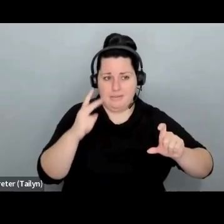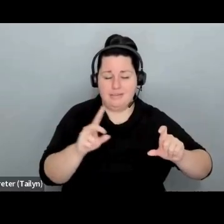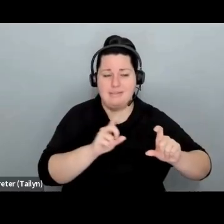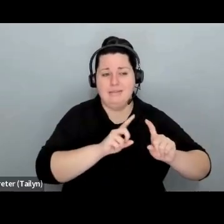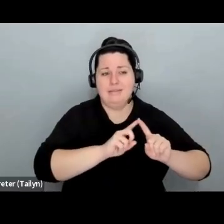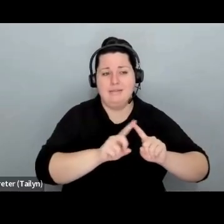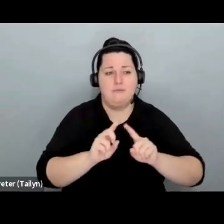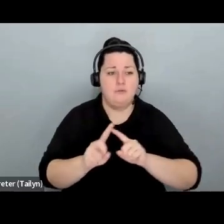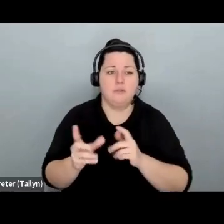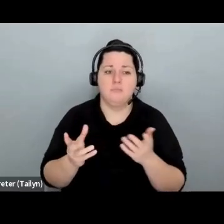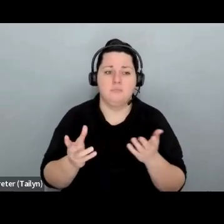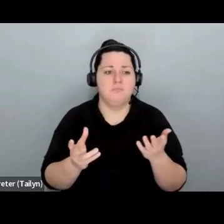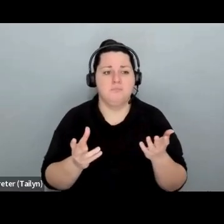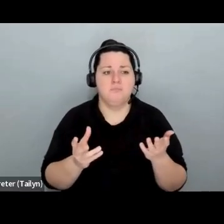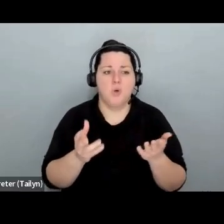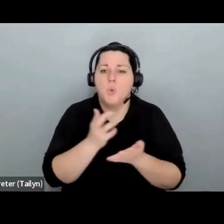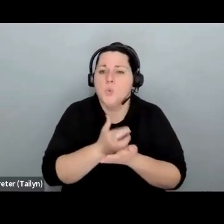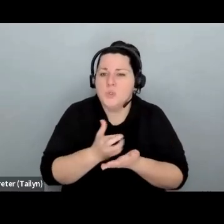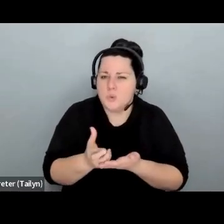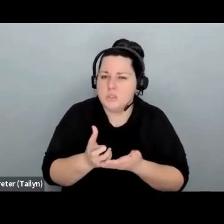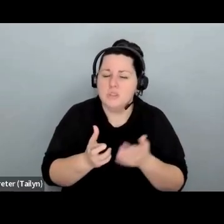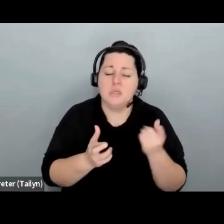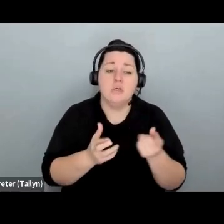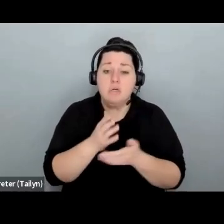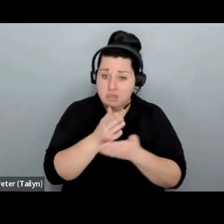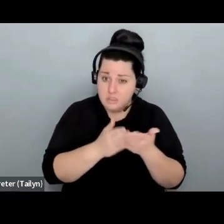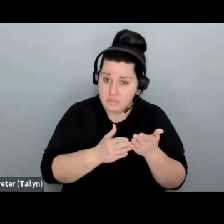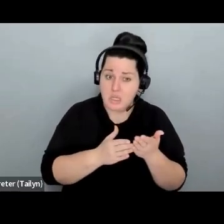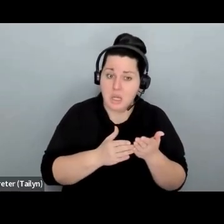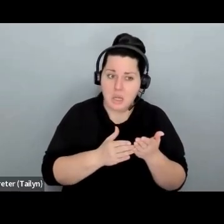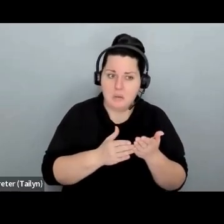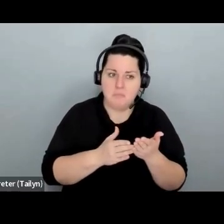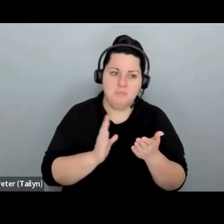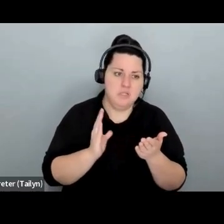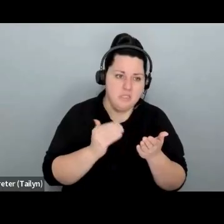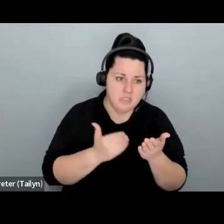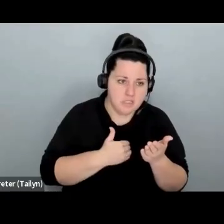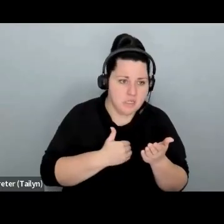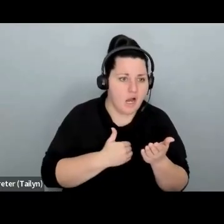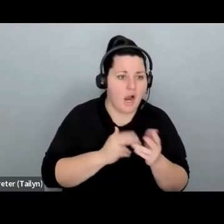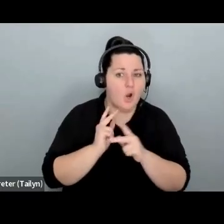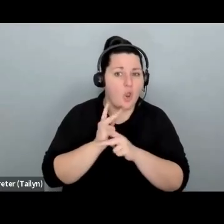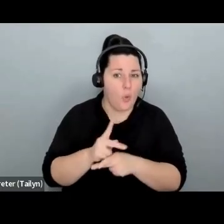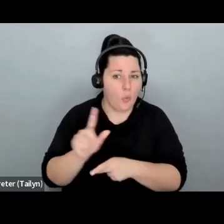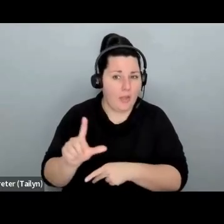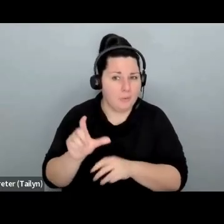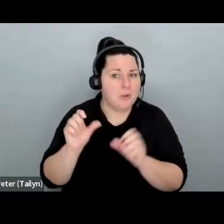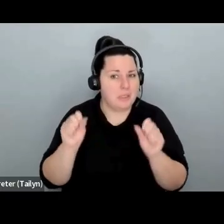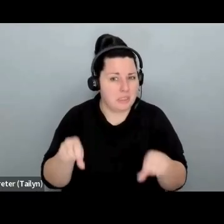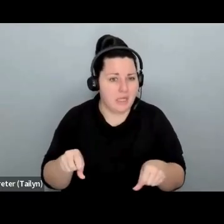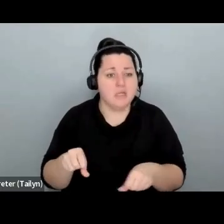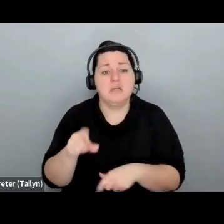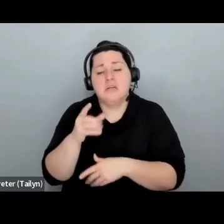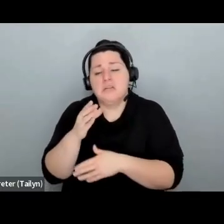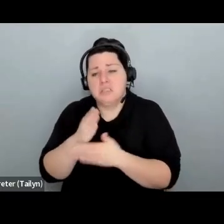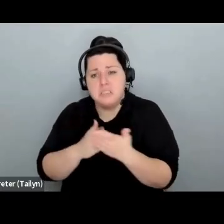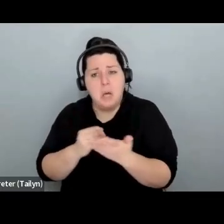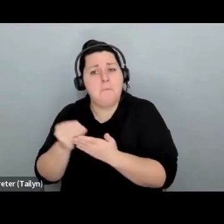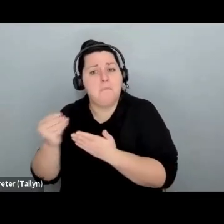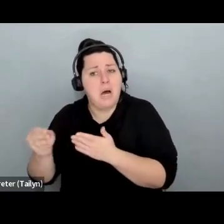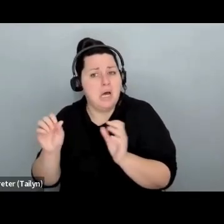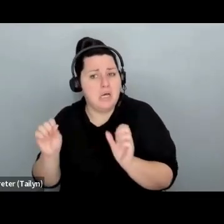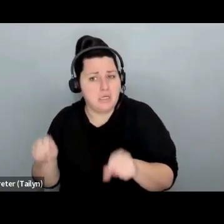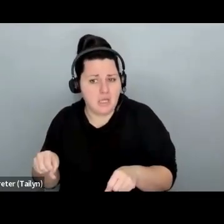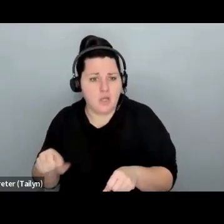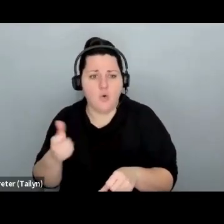different resources. Some of them we have in our loan library. Some of these are things that you can buy from vendors, or they're